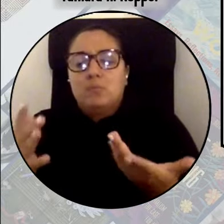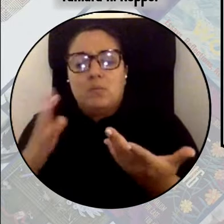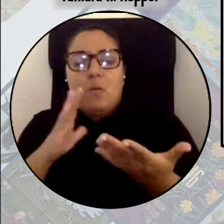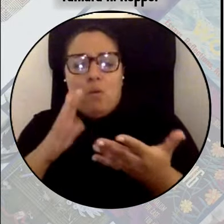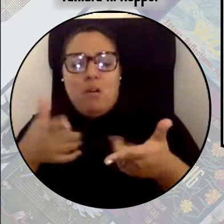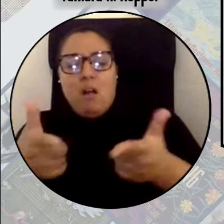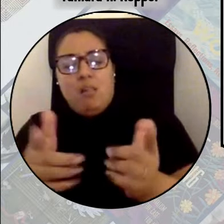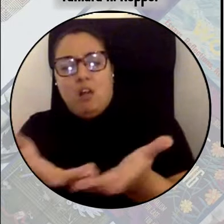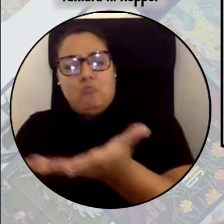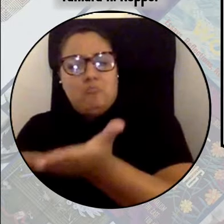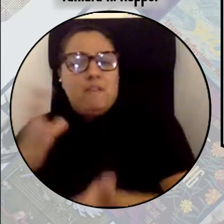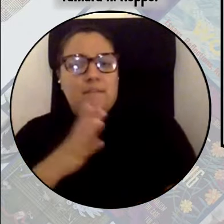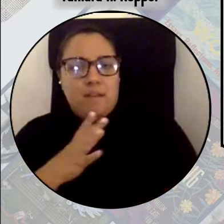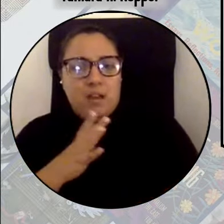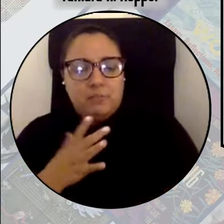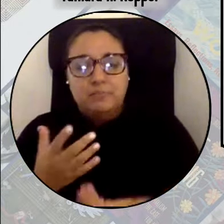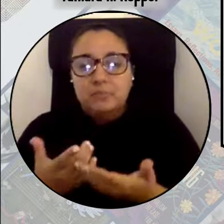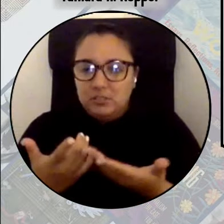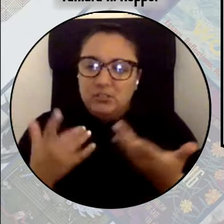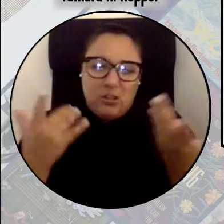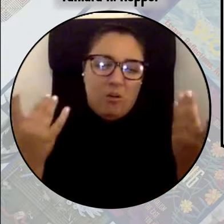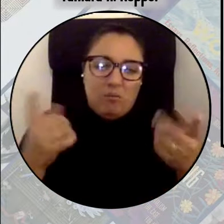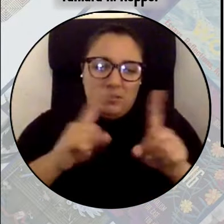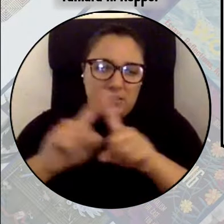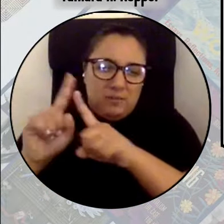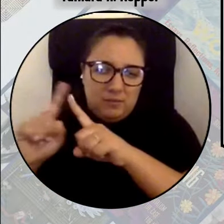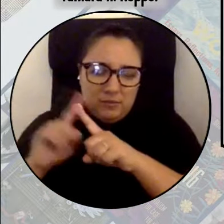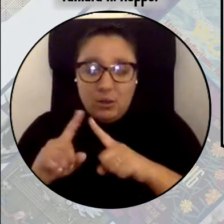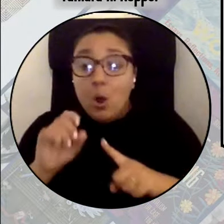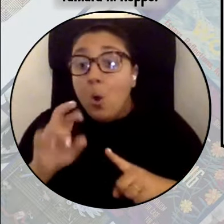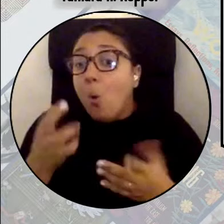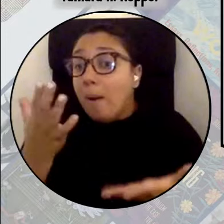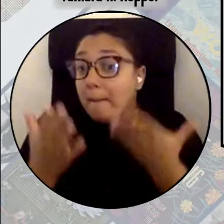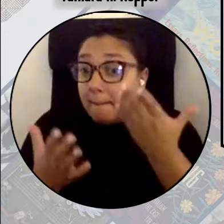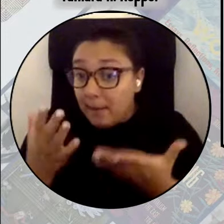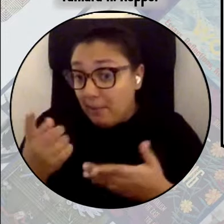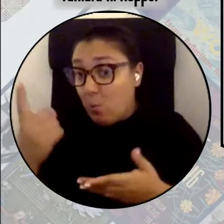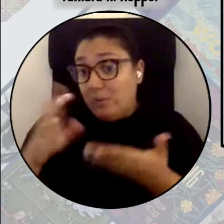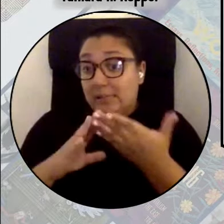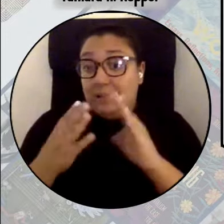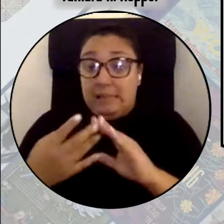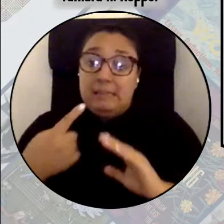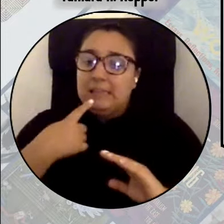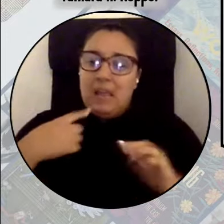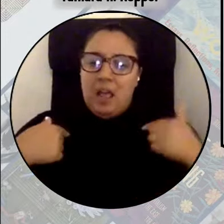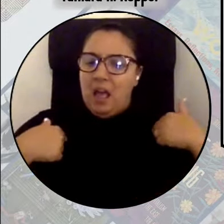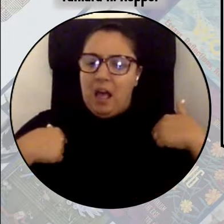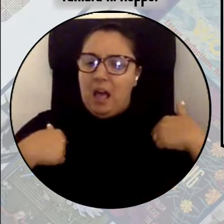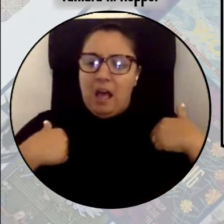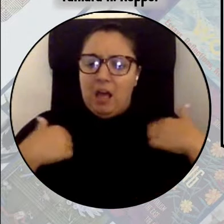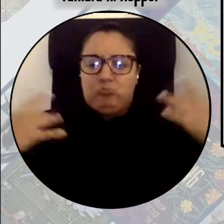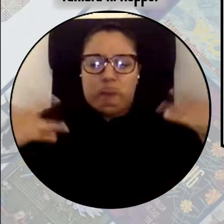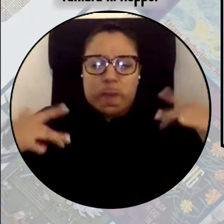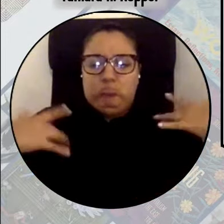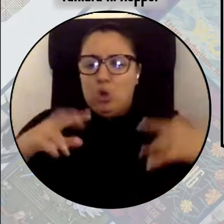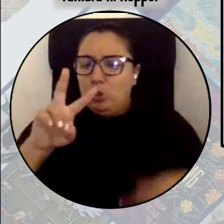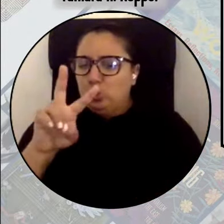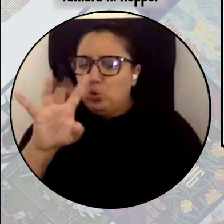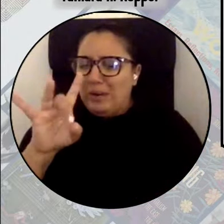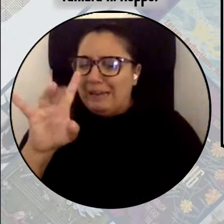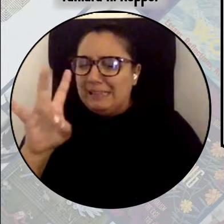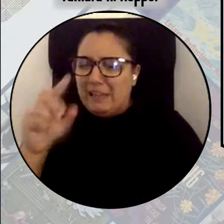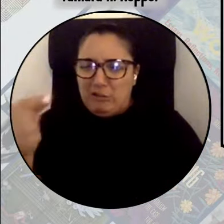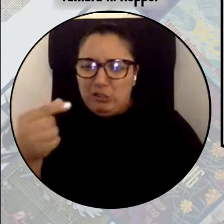won't allow for that to happen. So this is, or we won't participate in 287G, right? But it can mean a whole bunch of different things.